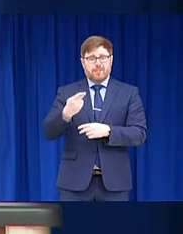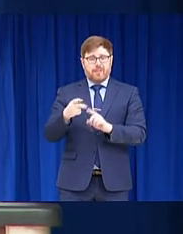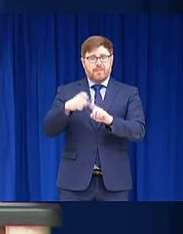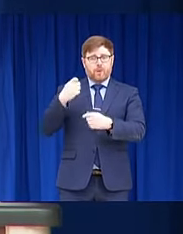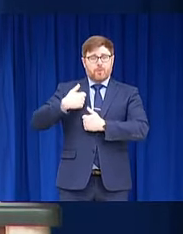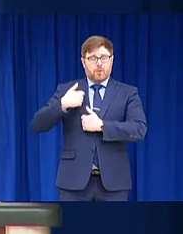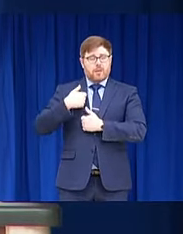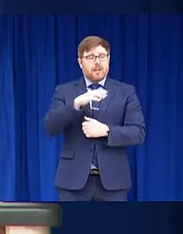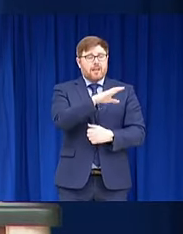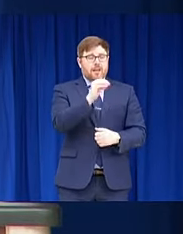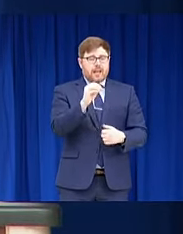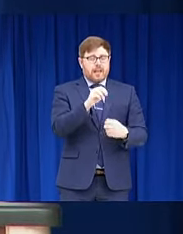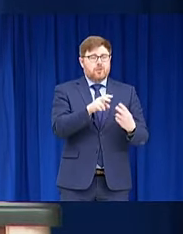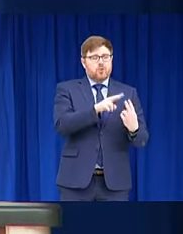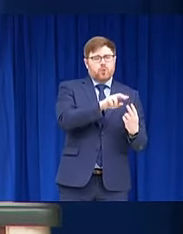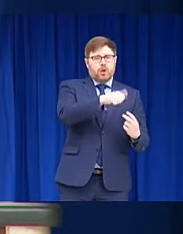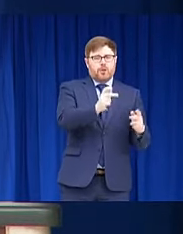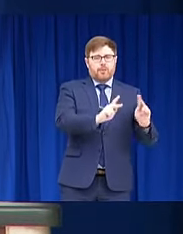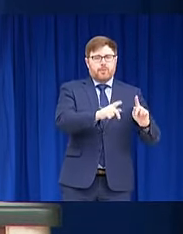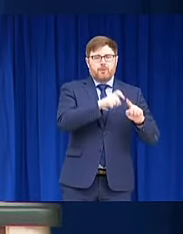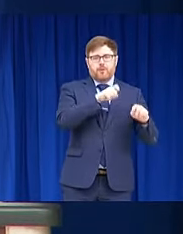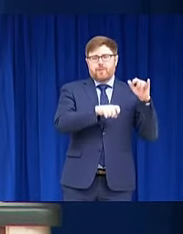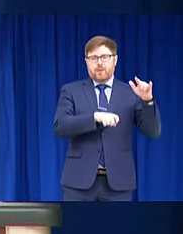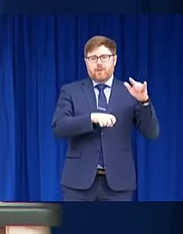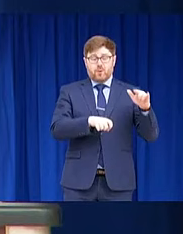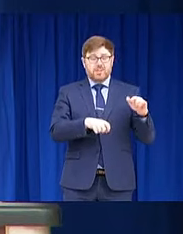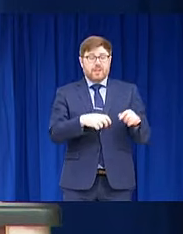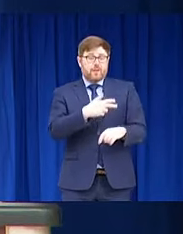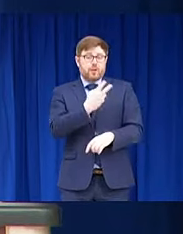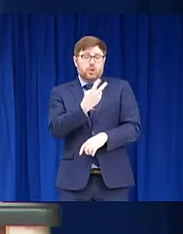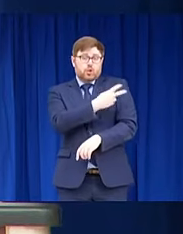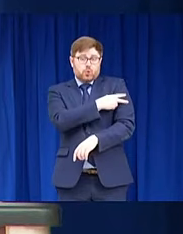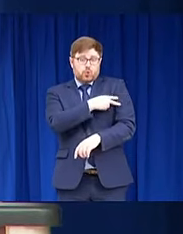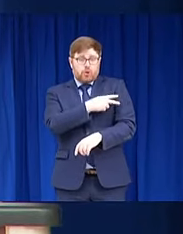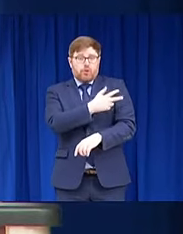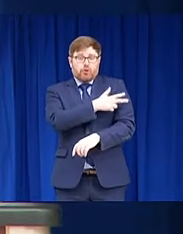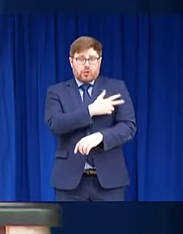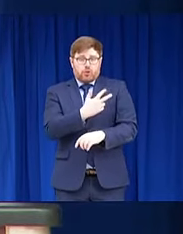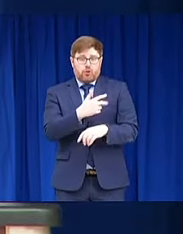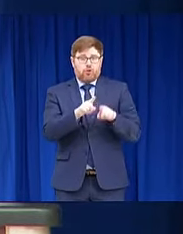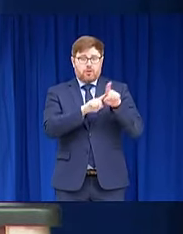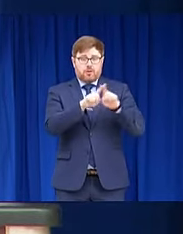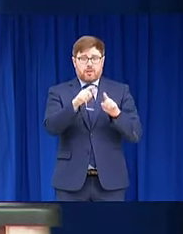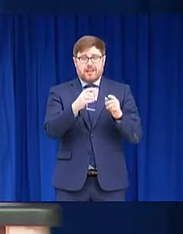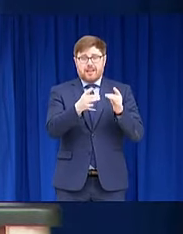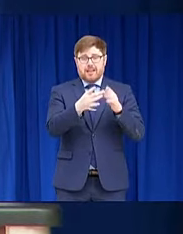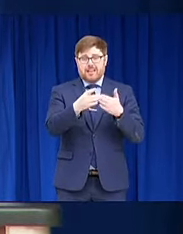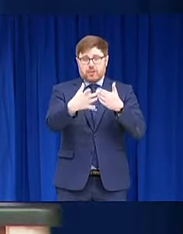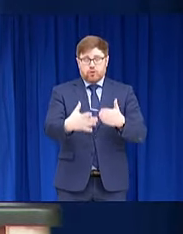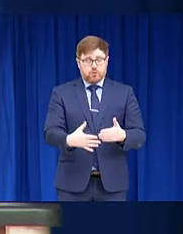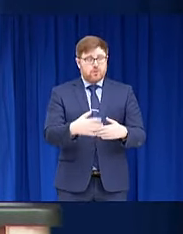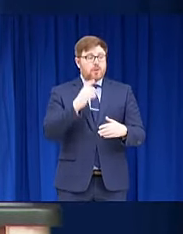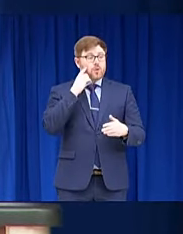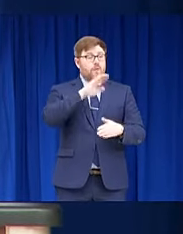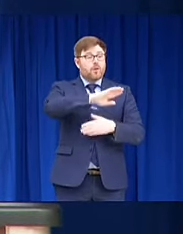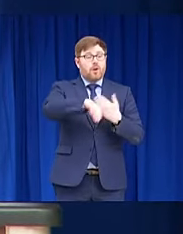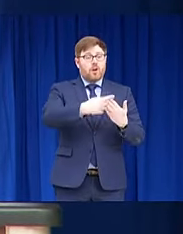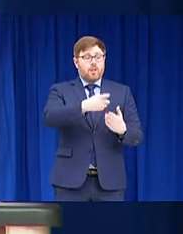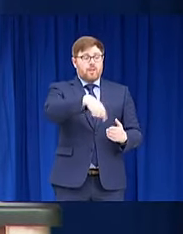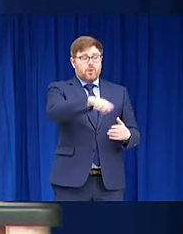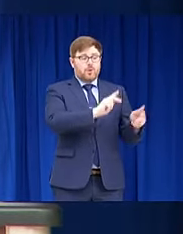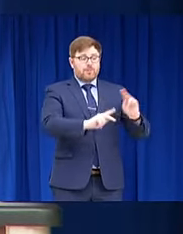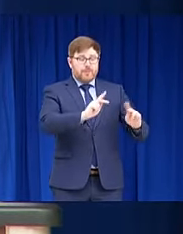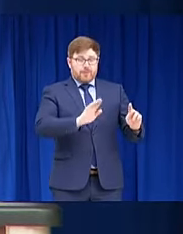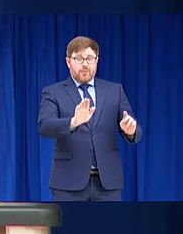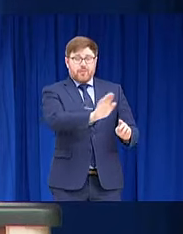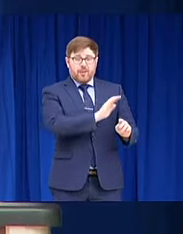Leo Lauterbach from the Air Force, 2- and 3-star leaders. For all of these people and organizations, I am awed by